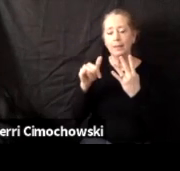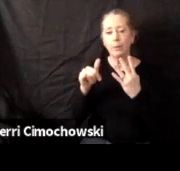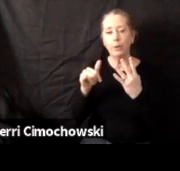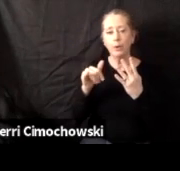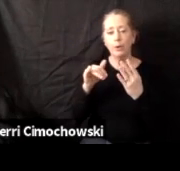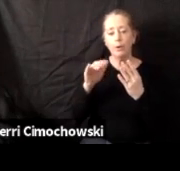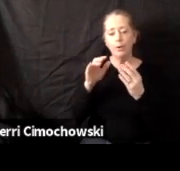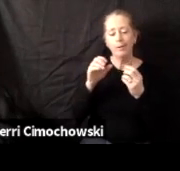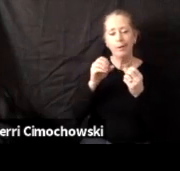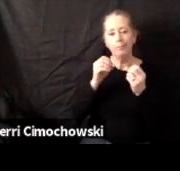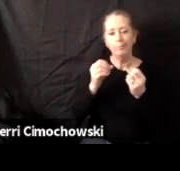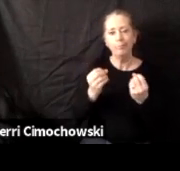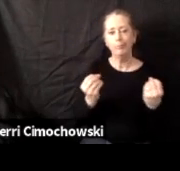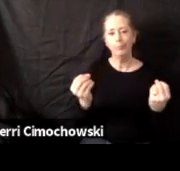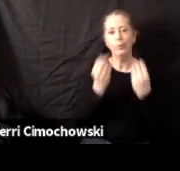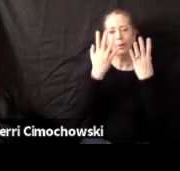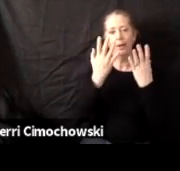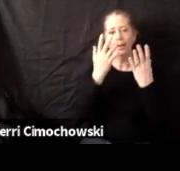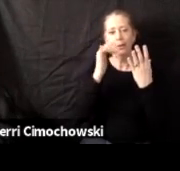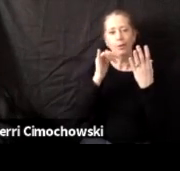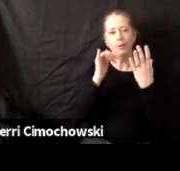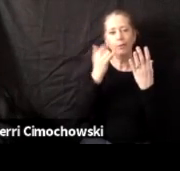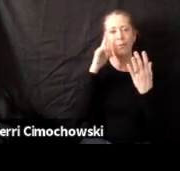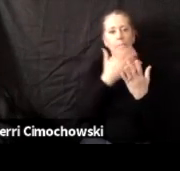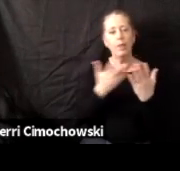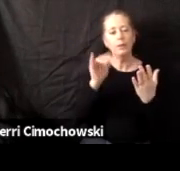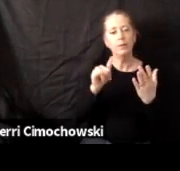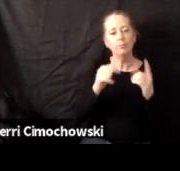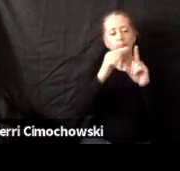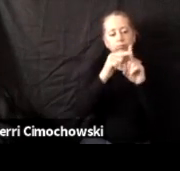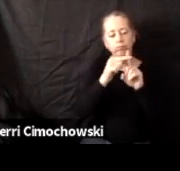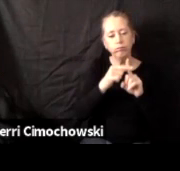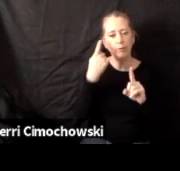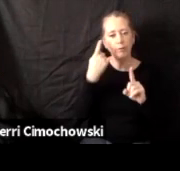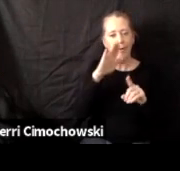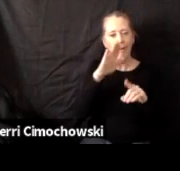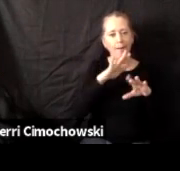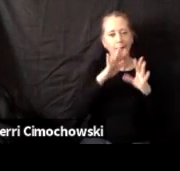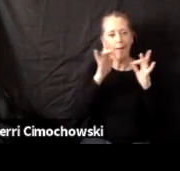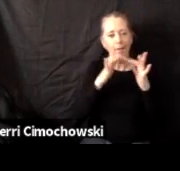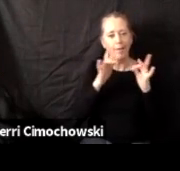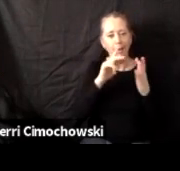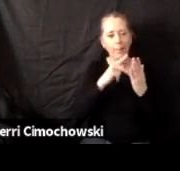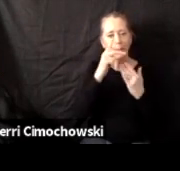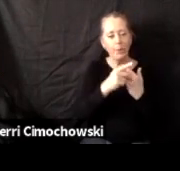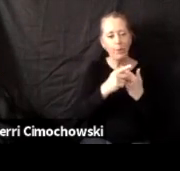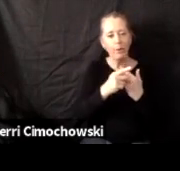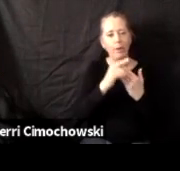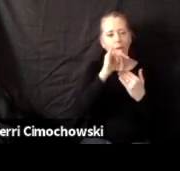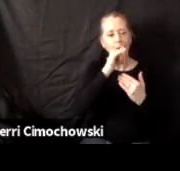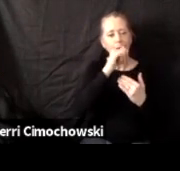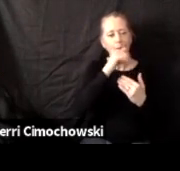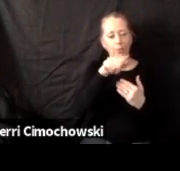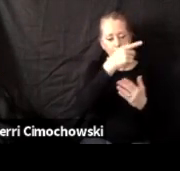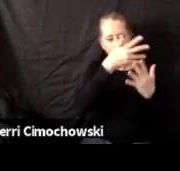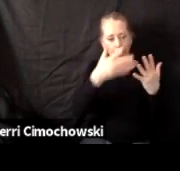that would be optimal for a student participating on the online program are things that we know